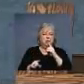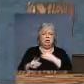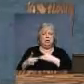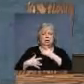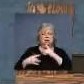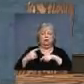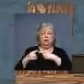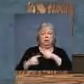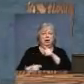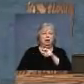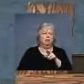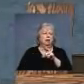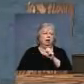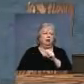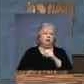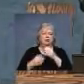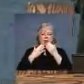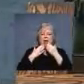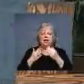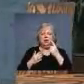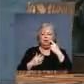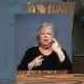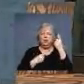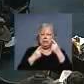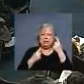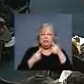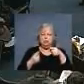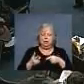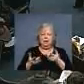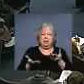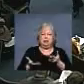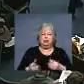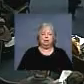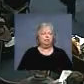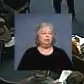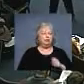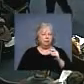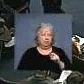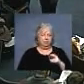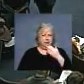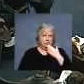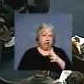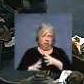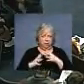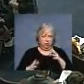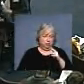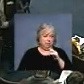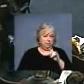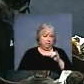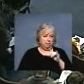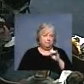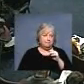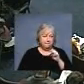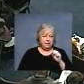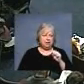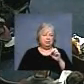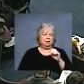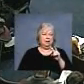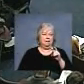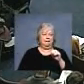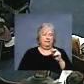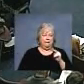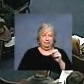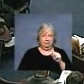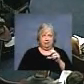Little Rock. So thank you for considering this. Thank you. Well, thank you very much, Ms. Evans. Thanks to all of you